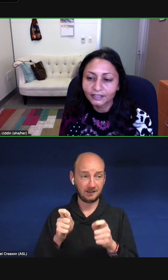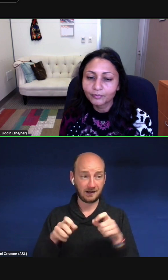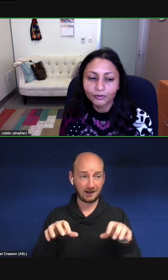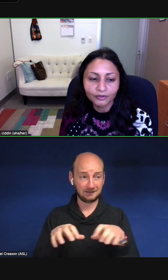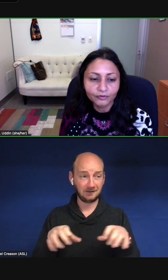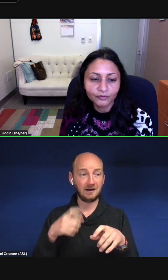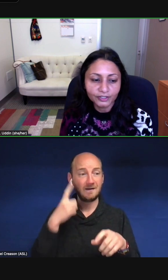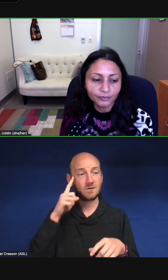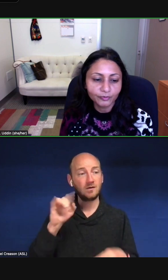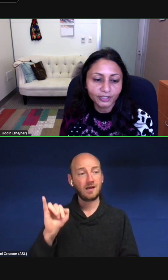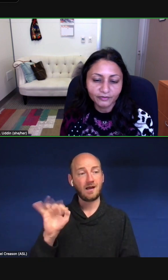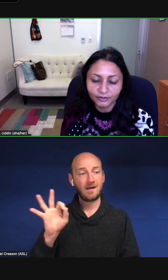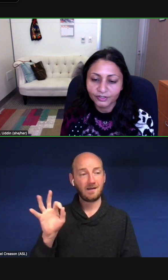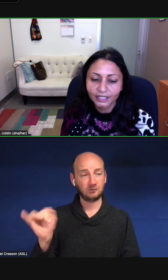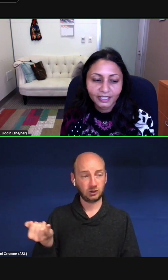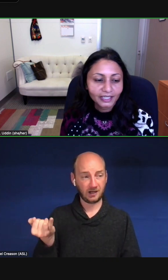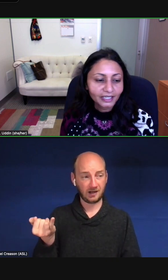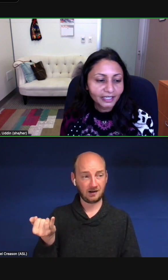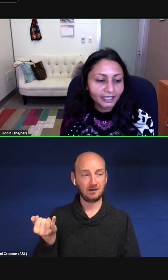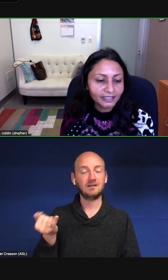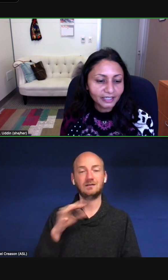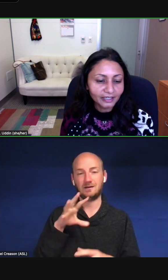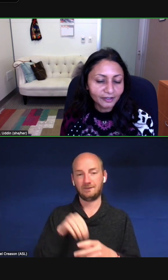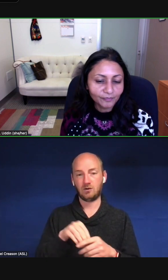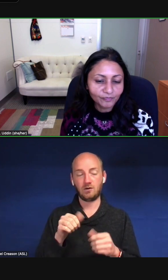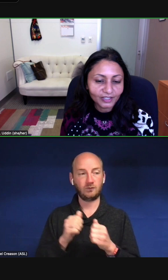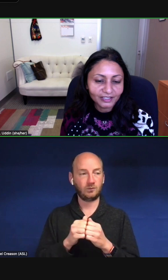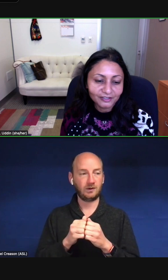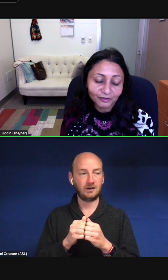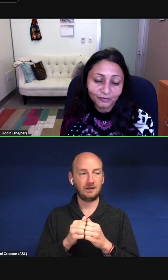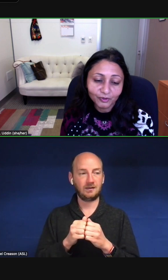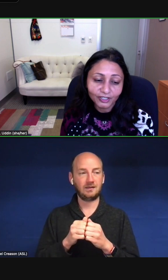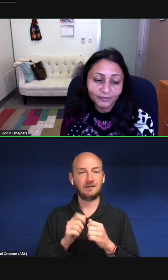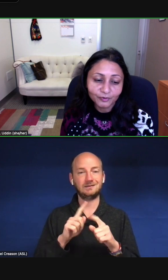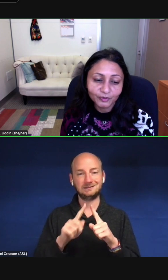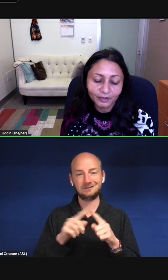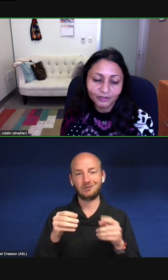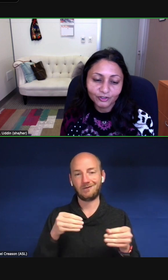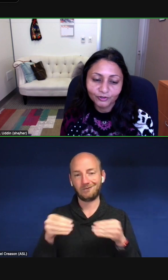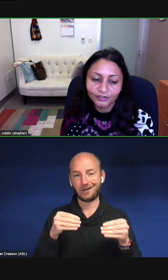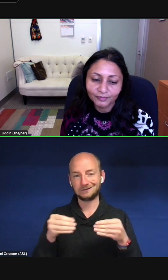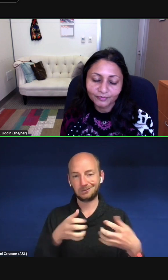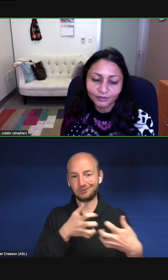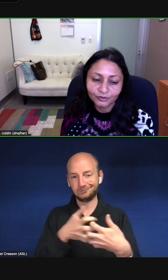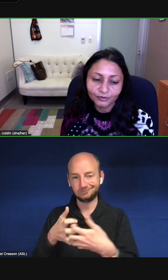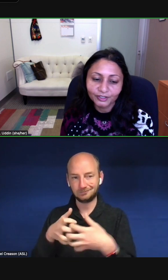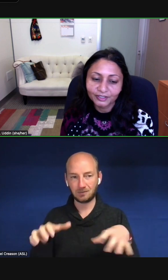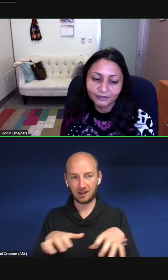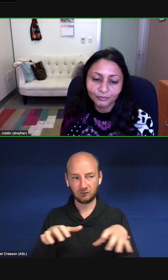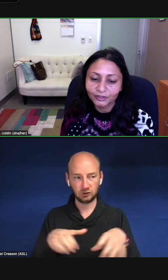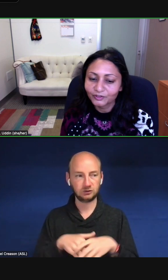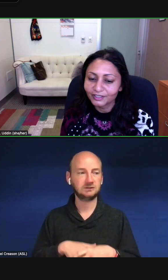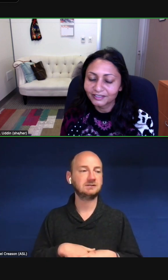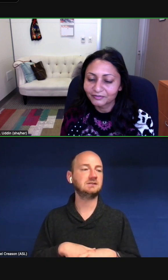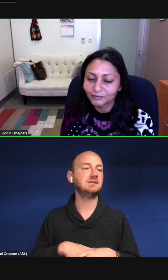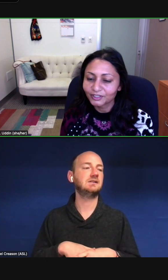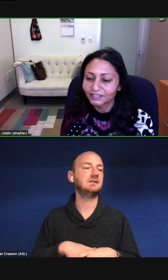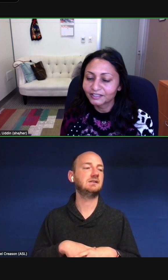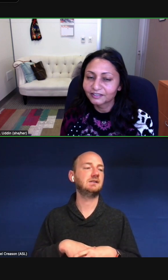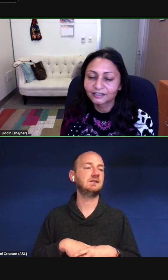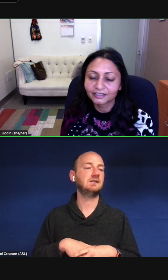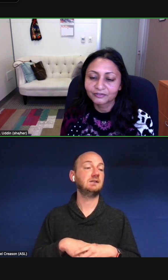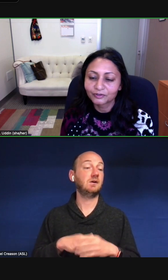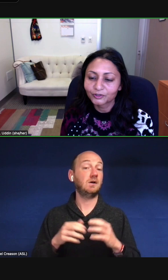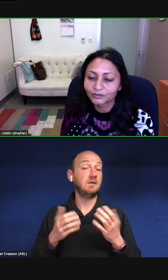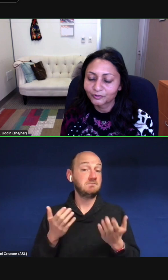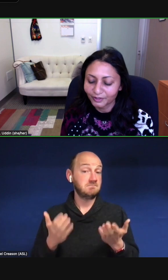was important for flexible behaviors. And so perhaps we'll be able to show you some shortened or abbreviated fMRI